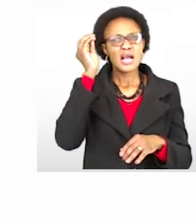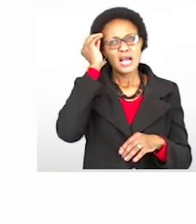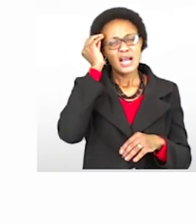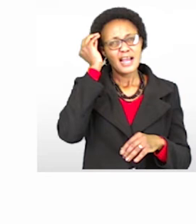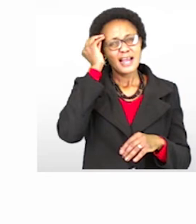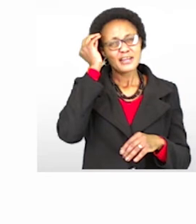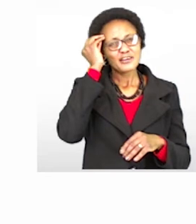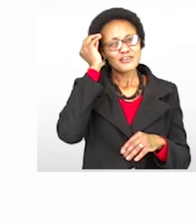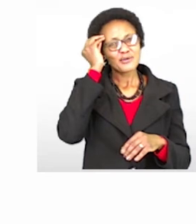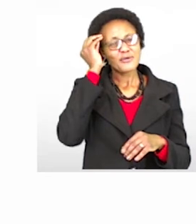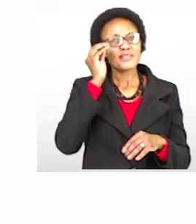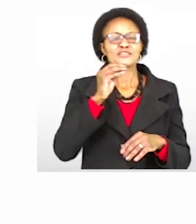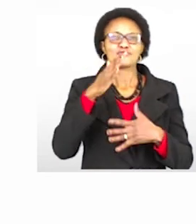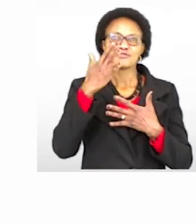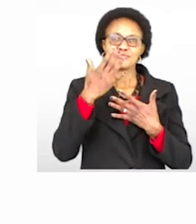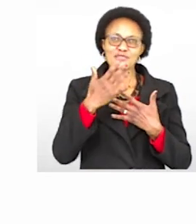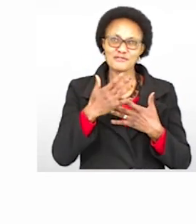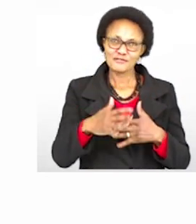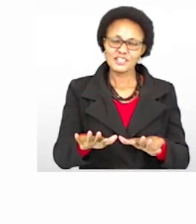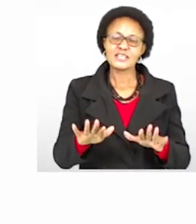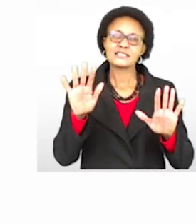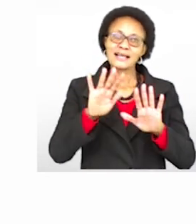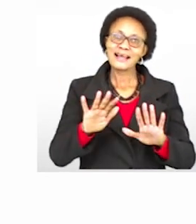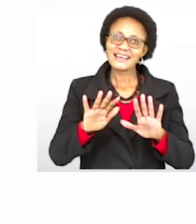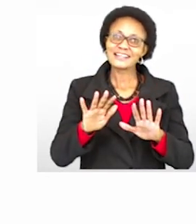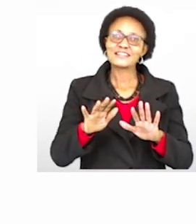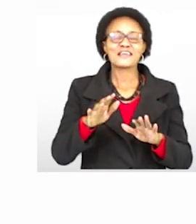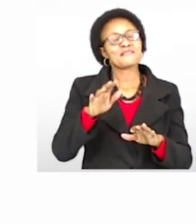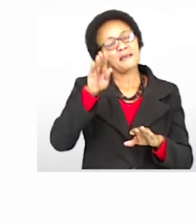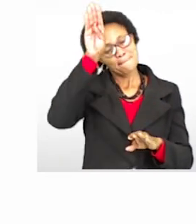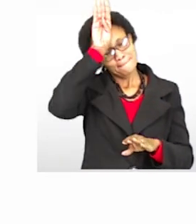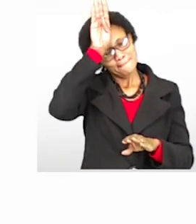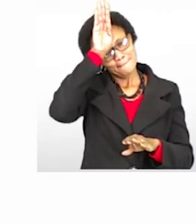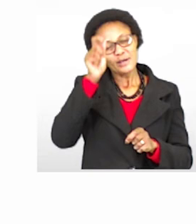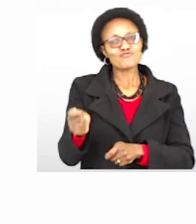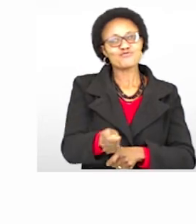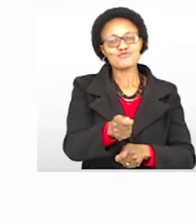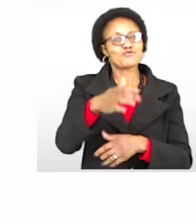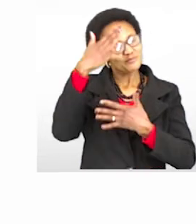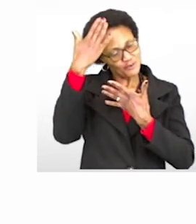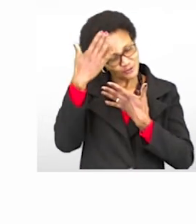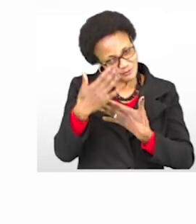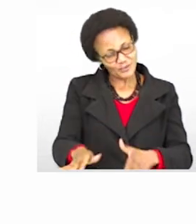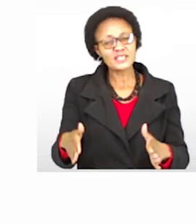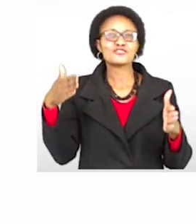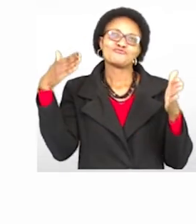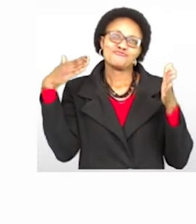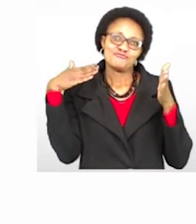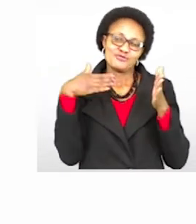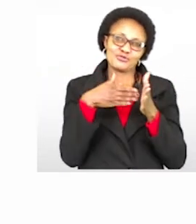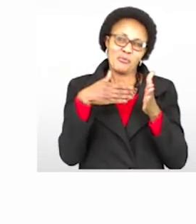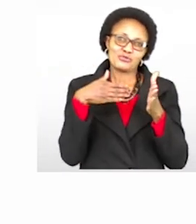be done putting out the fire. And this will be the last exercise for